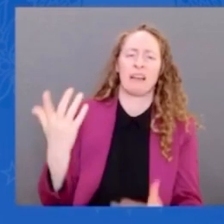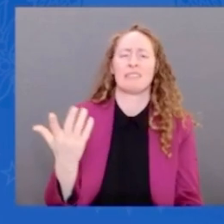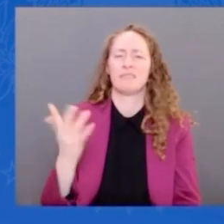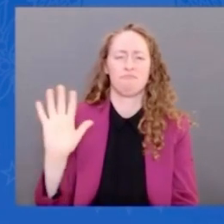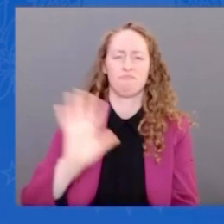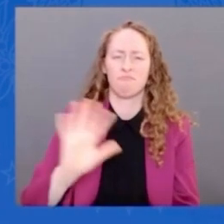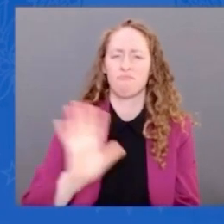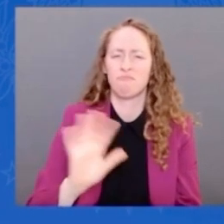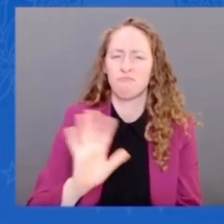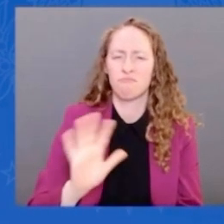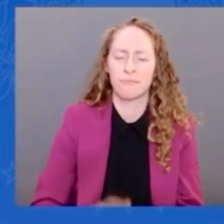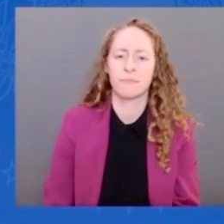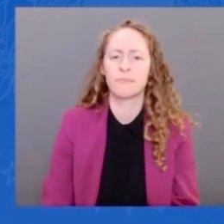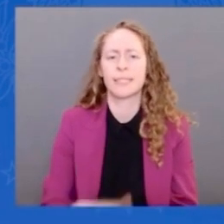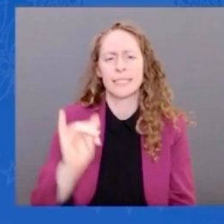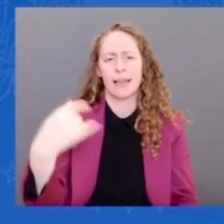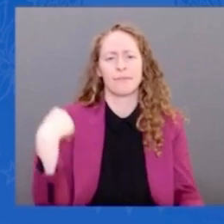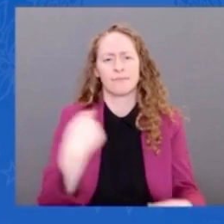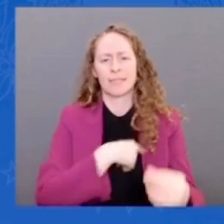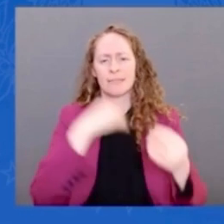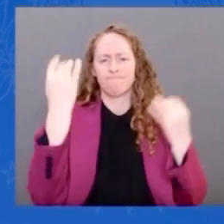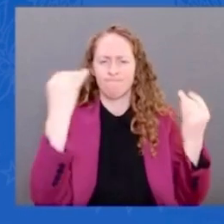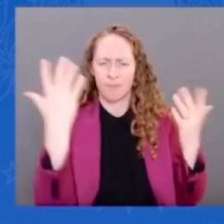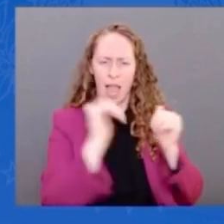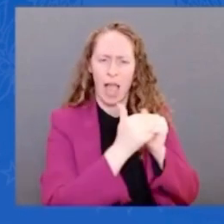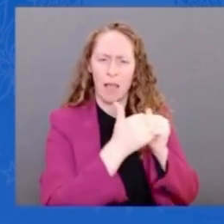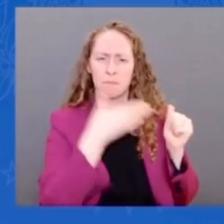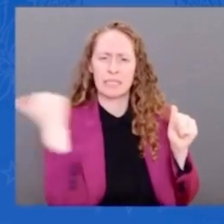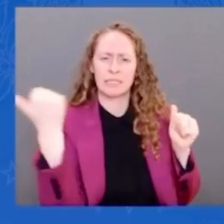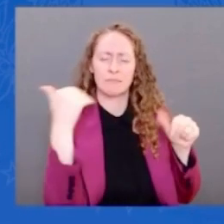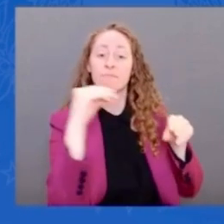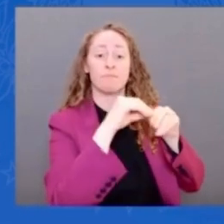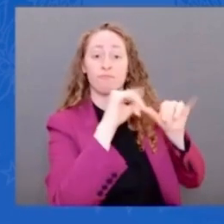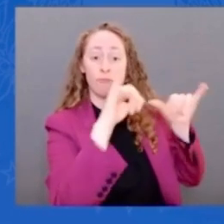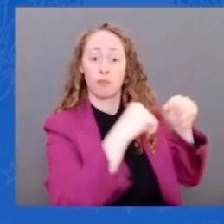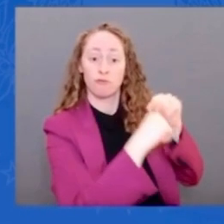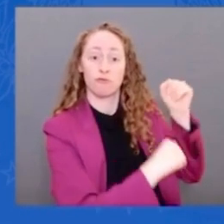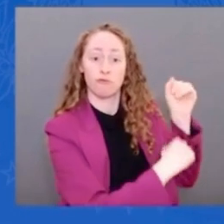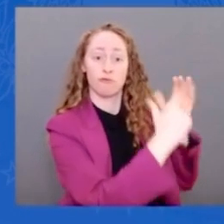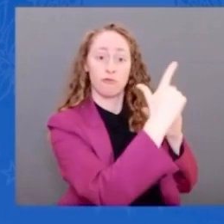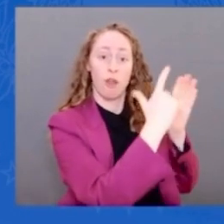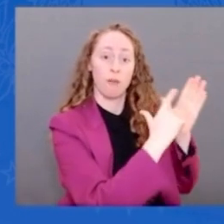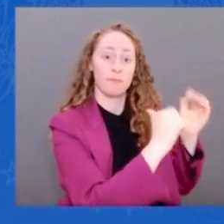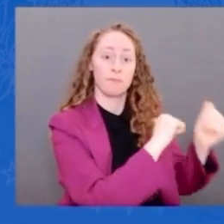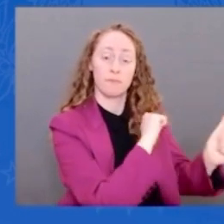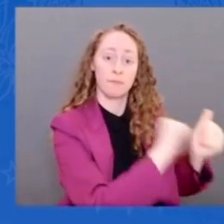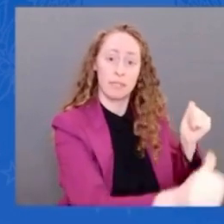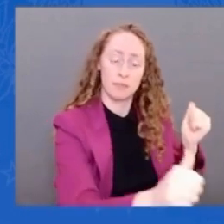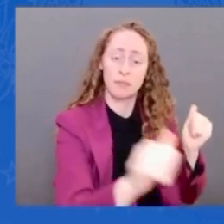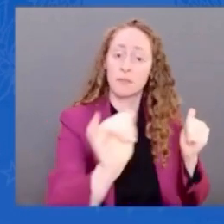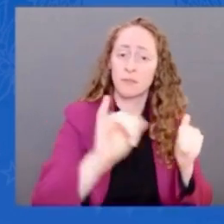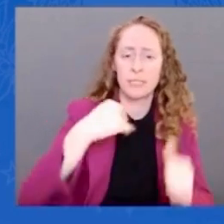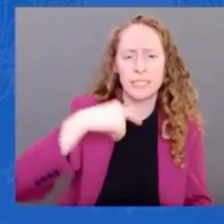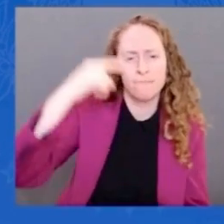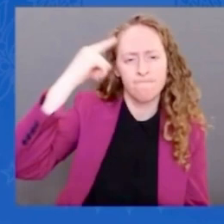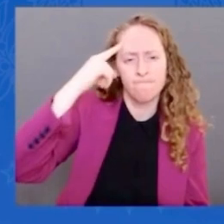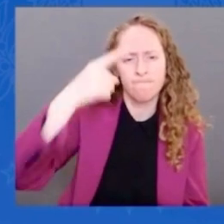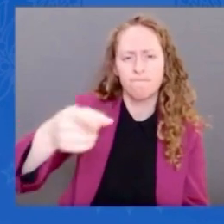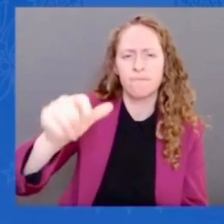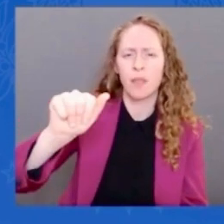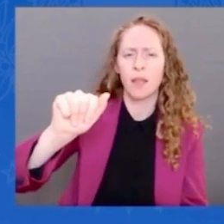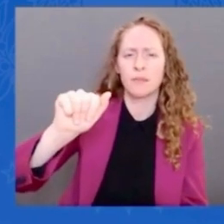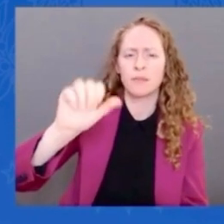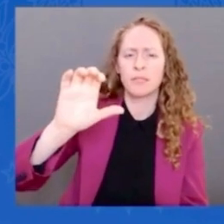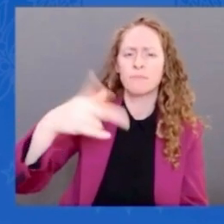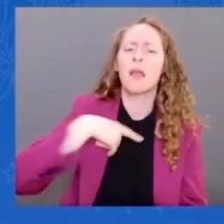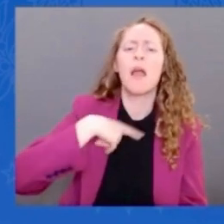Affordable Connectivity Program. I refuse to call it the ACP. I am so tired of acronyms in Washington.